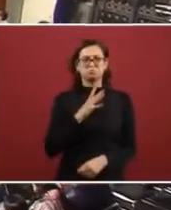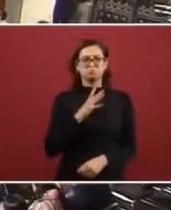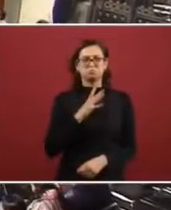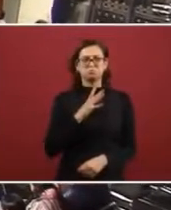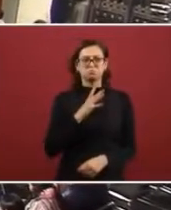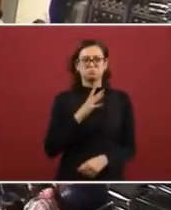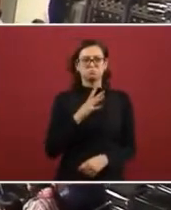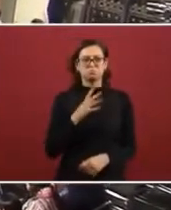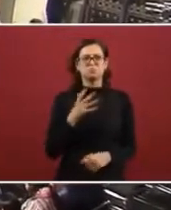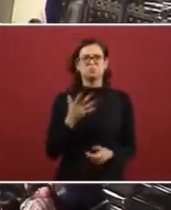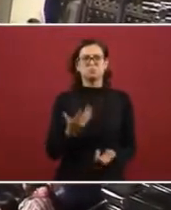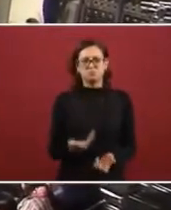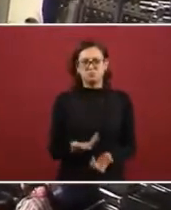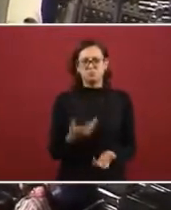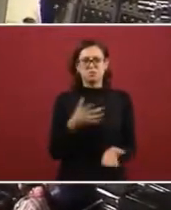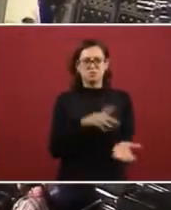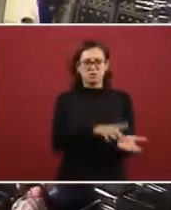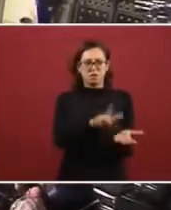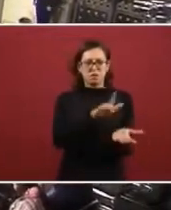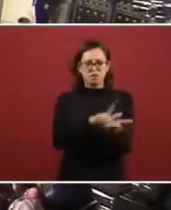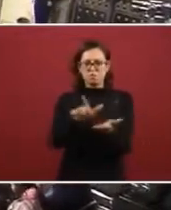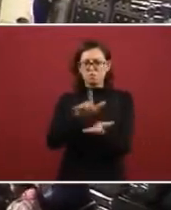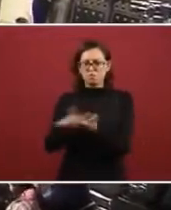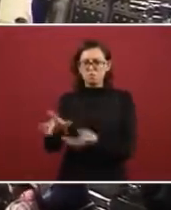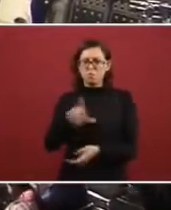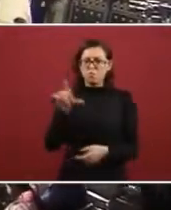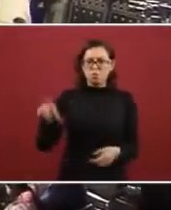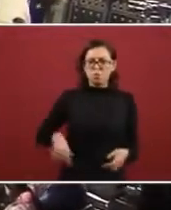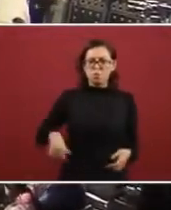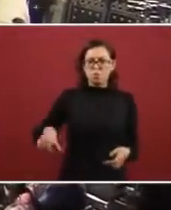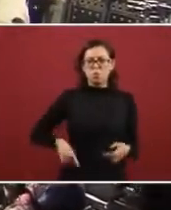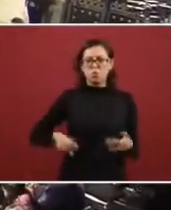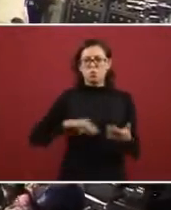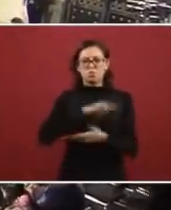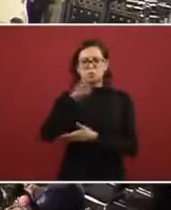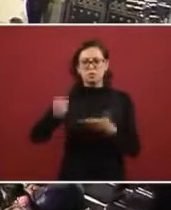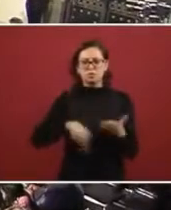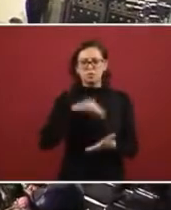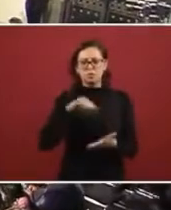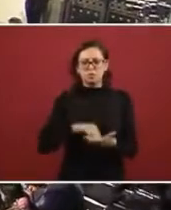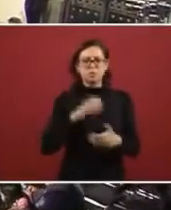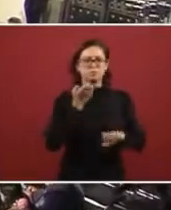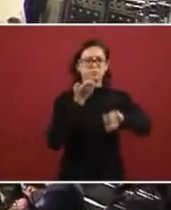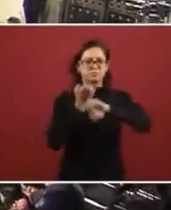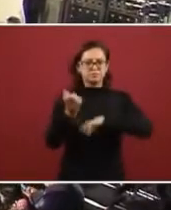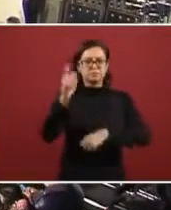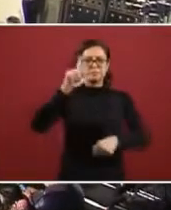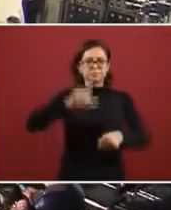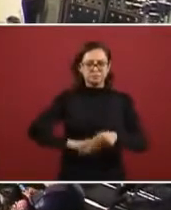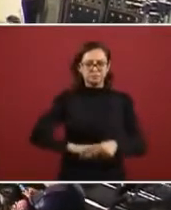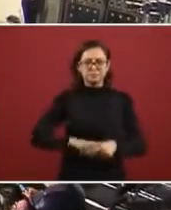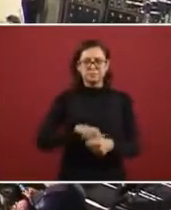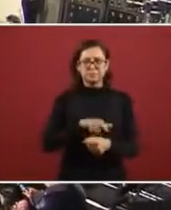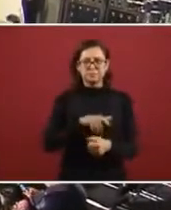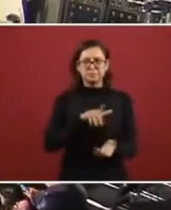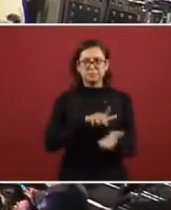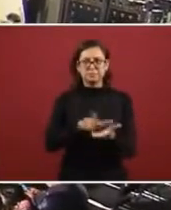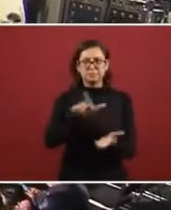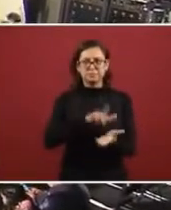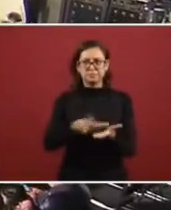We count with the support of the municipal government and state